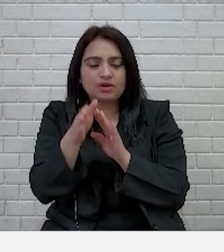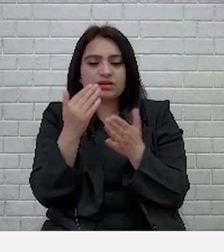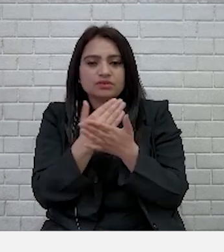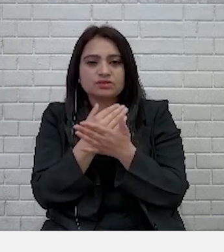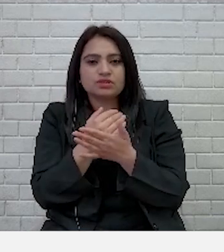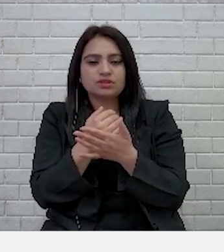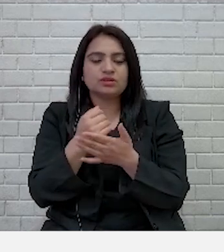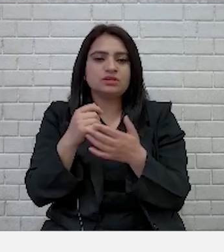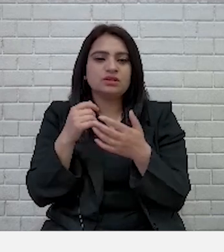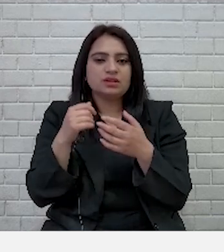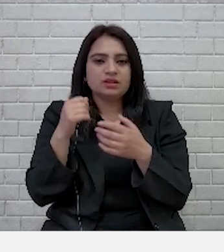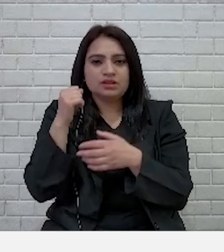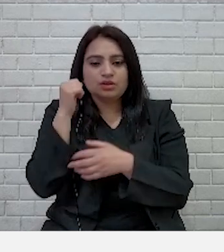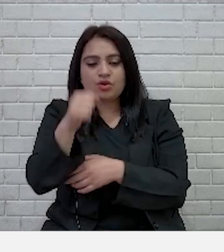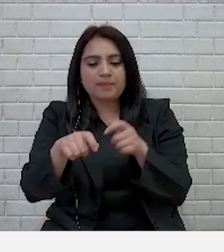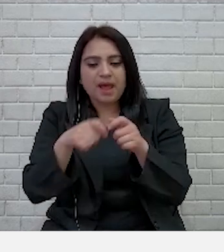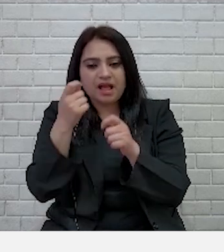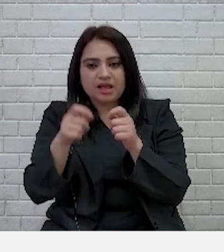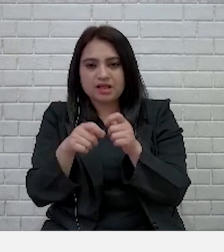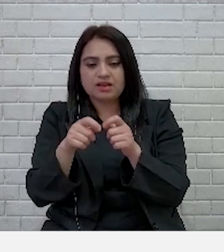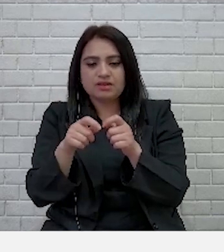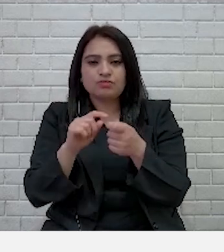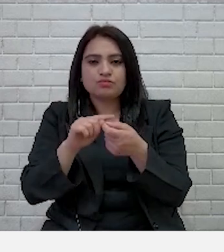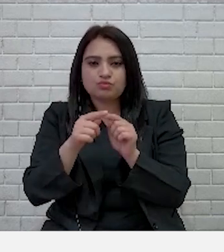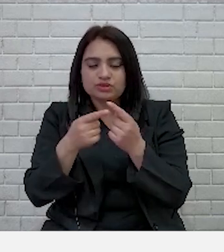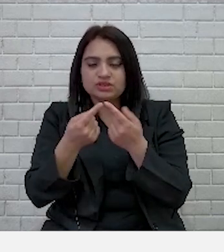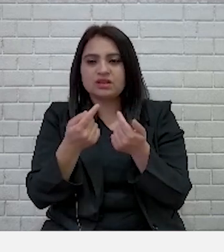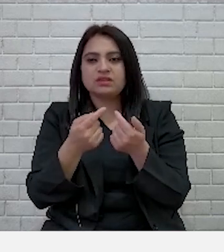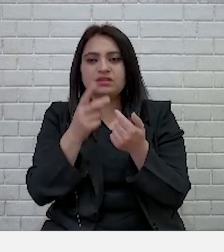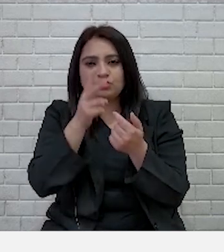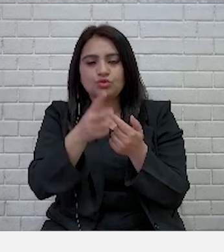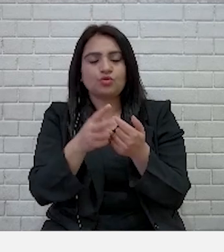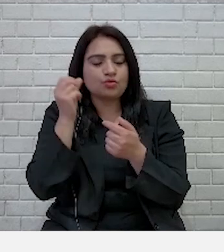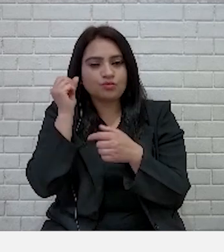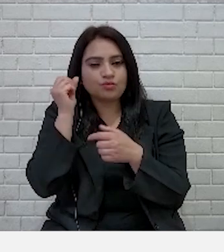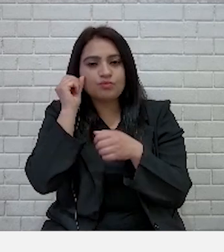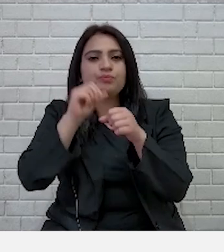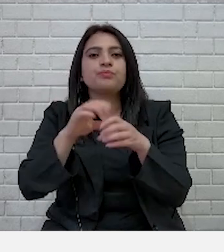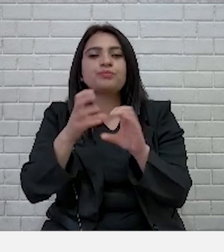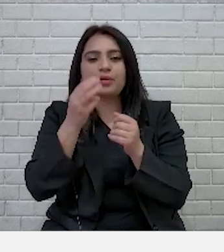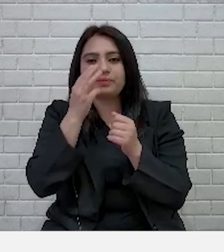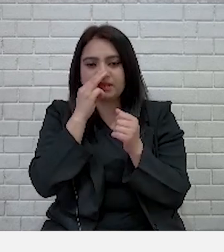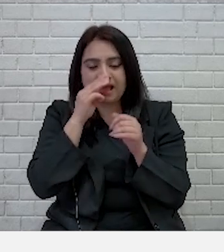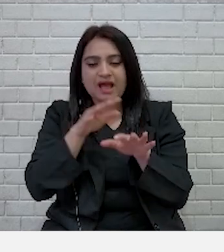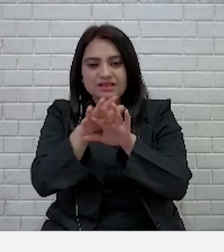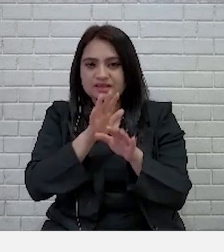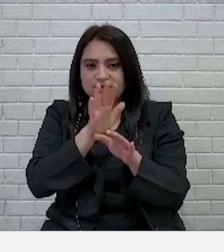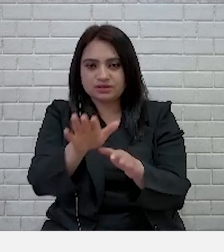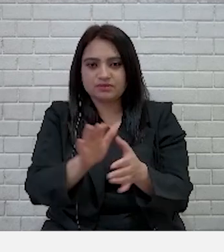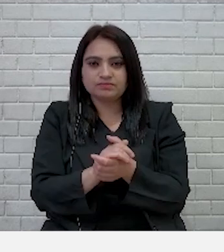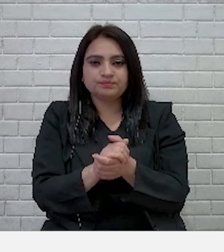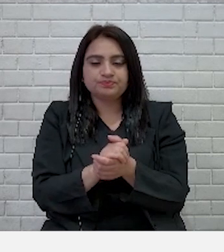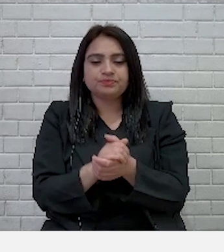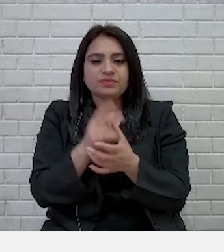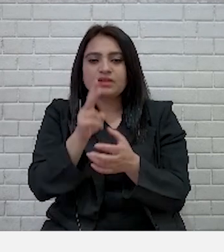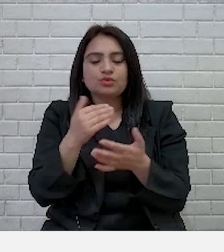see and to understand how they do